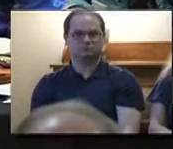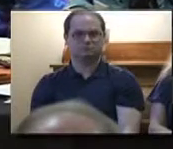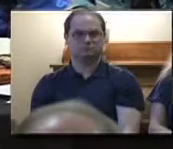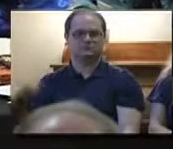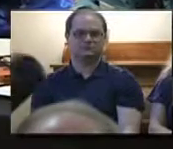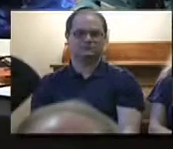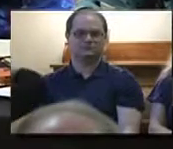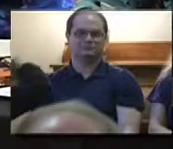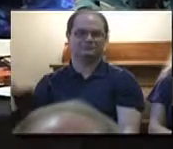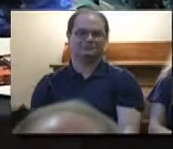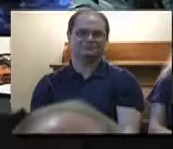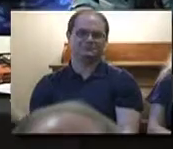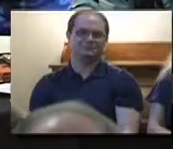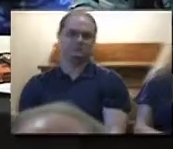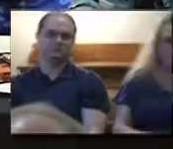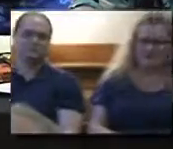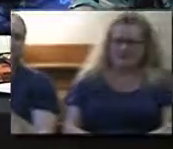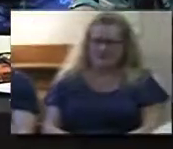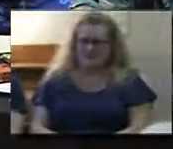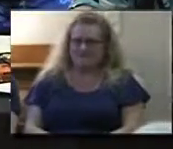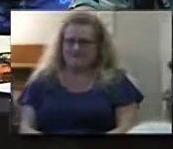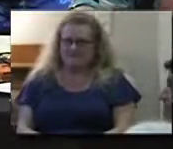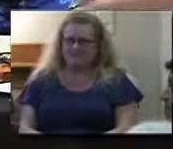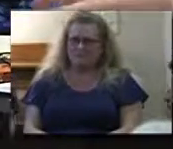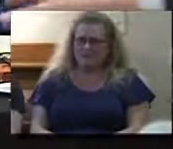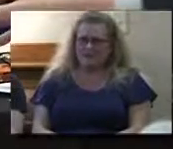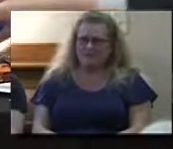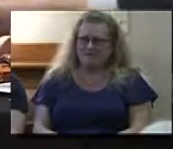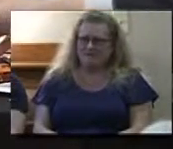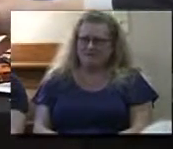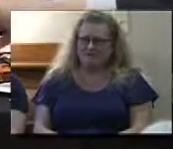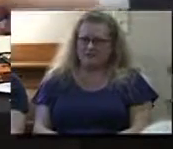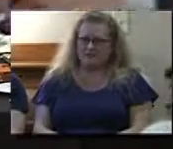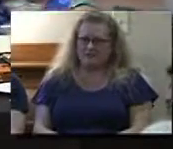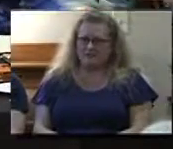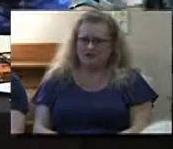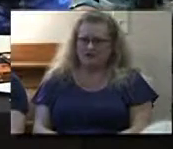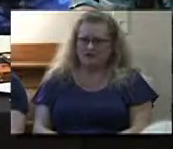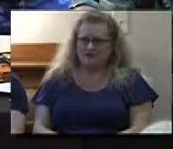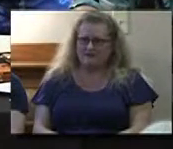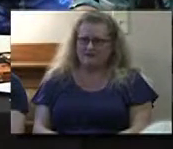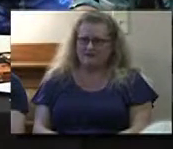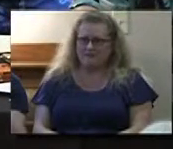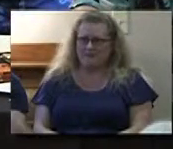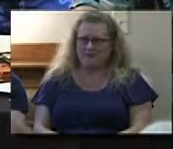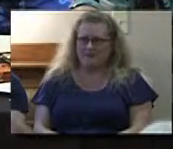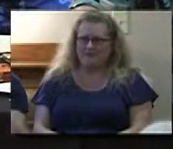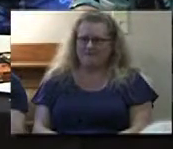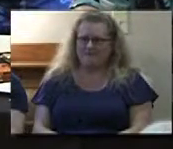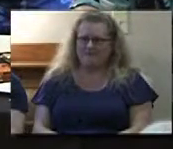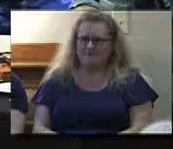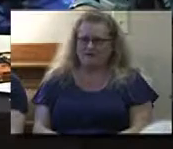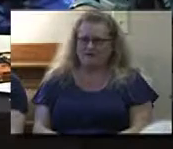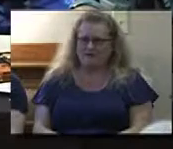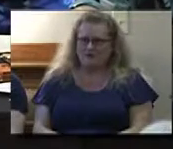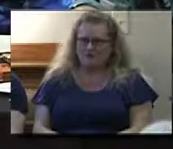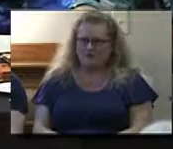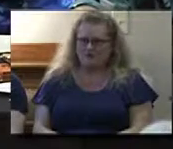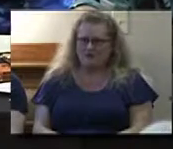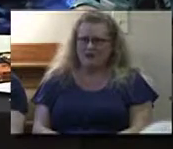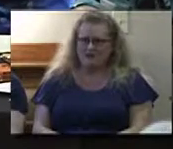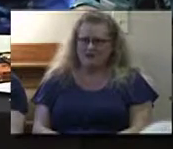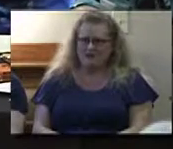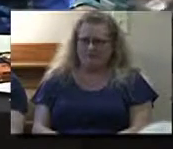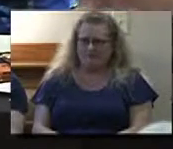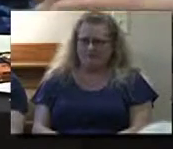environment. If I, you know, was immersed in the deaf community, then it was easier to learn ASL because I had that everyday